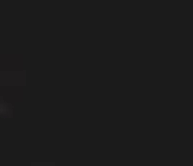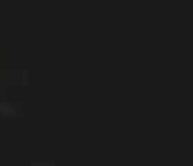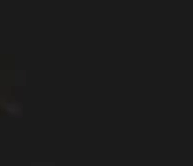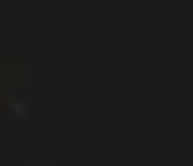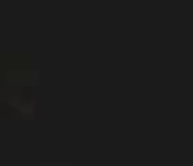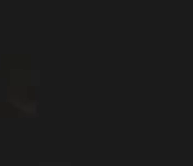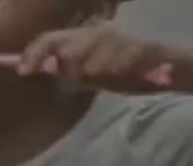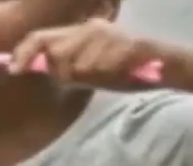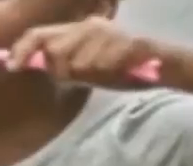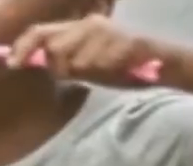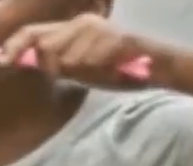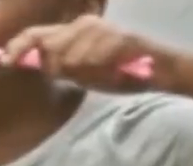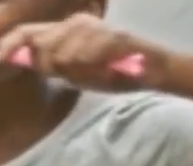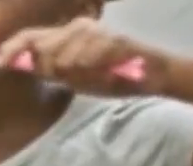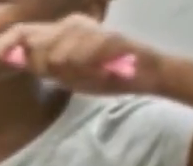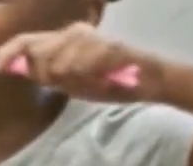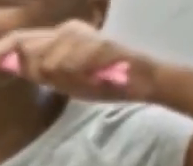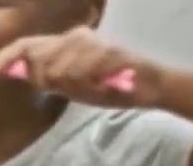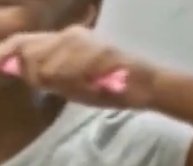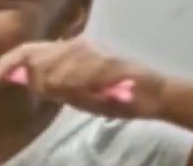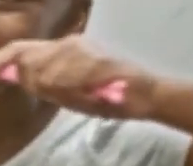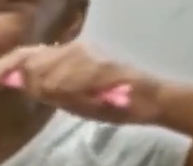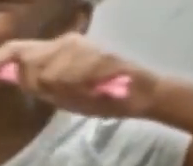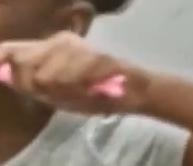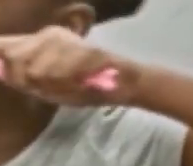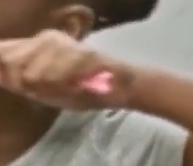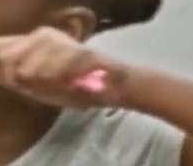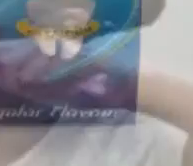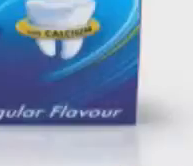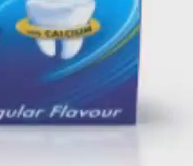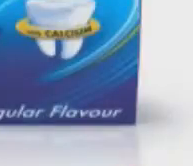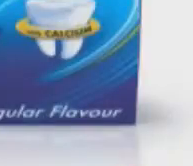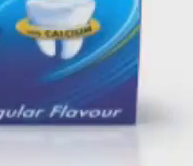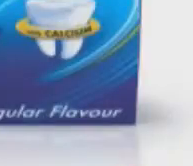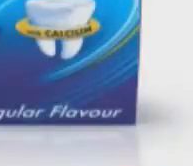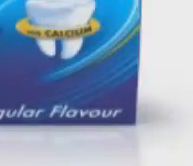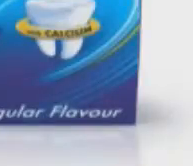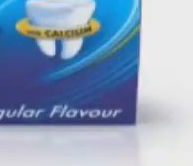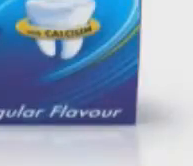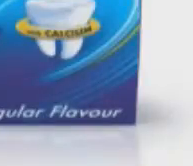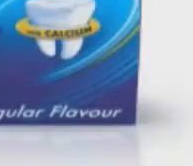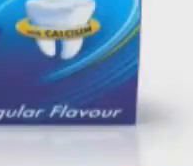For a better tomorrow, don't forget to do the 1-2-3 with Colgate every night.